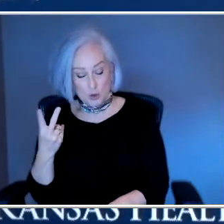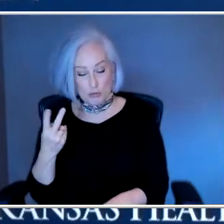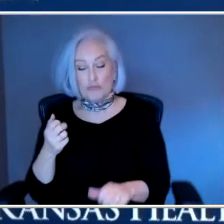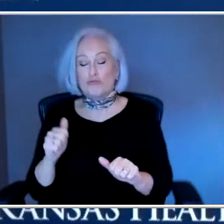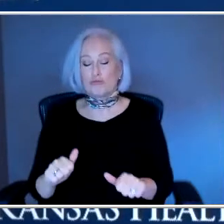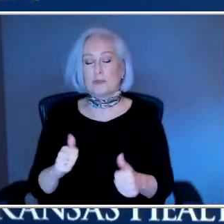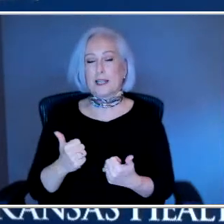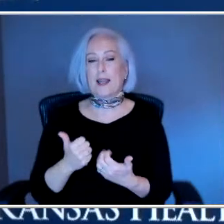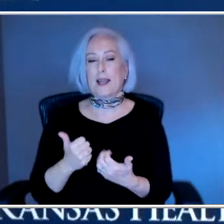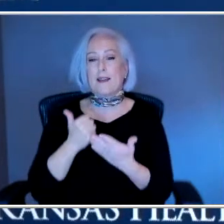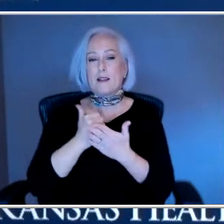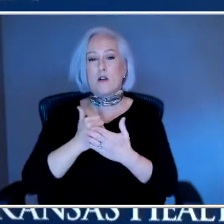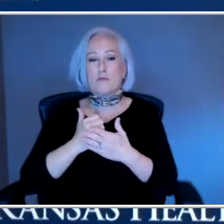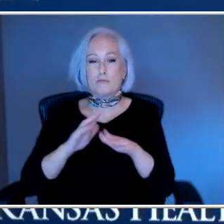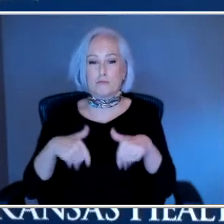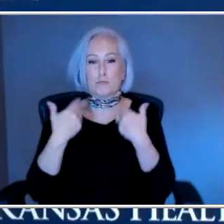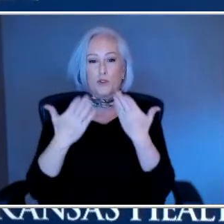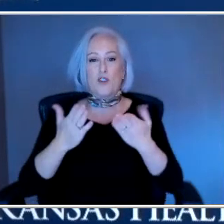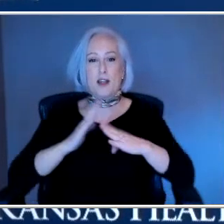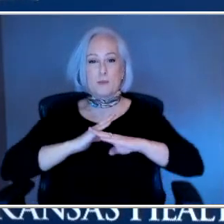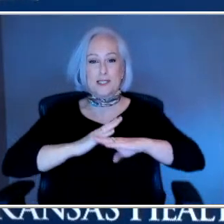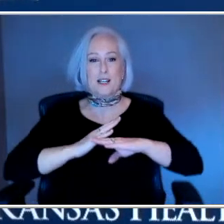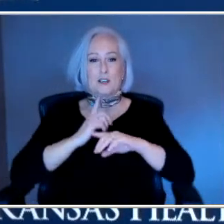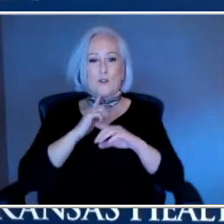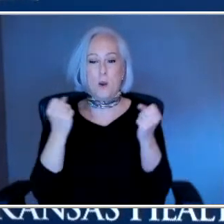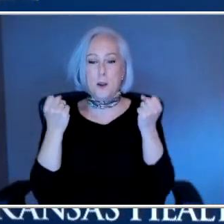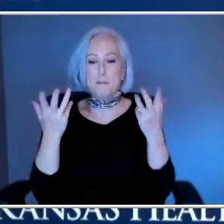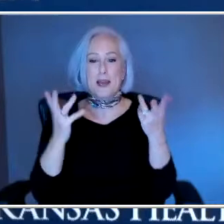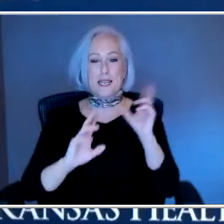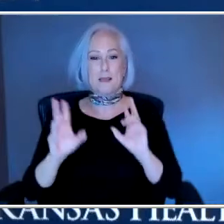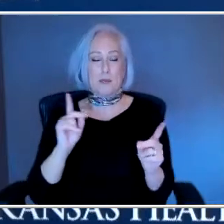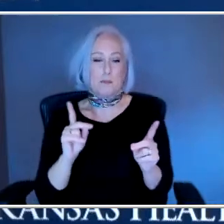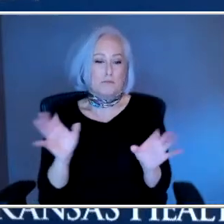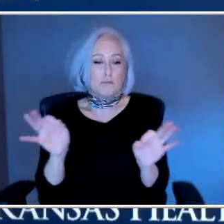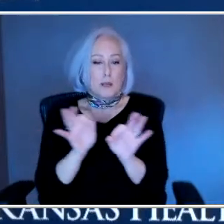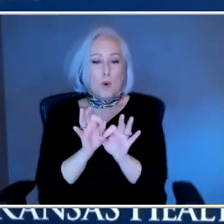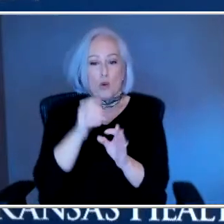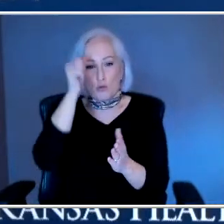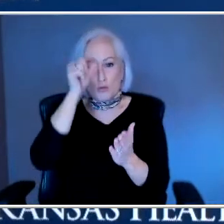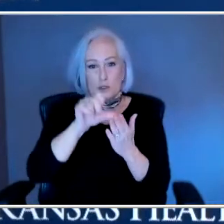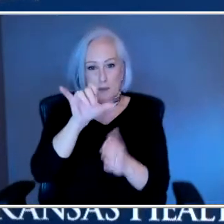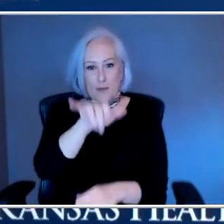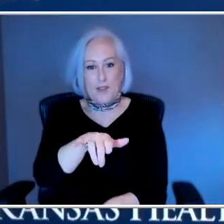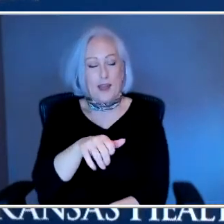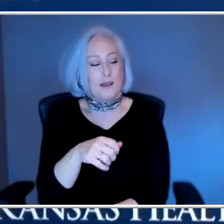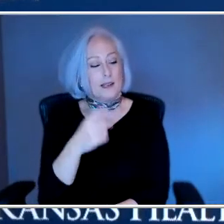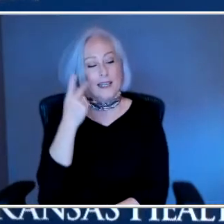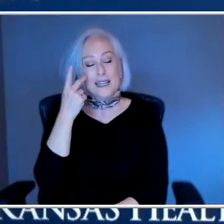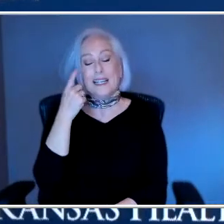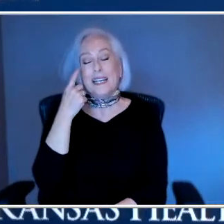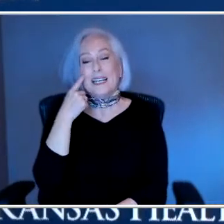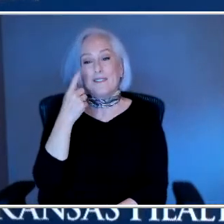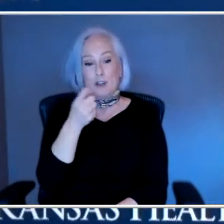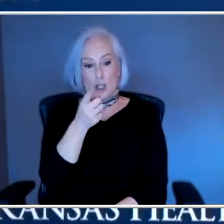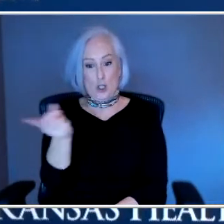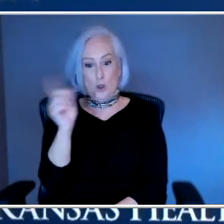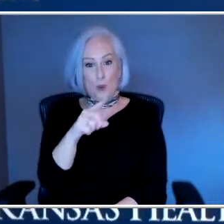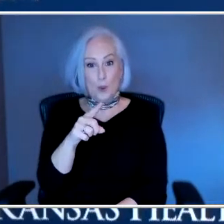people. So it is very important to remember that and understand that as well. If you or your children are not vaccinated against hepatitis